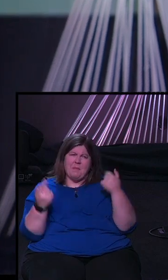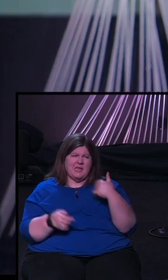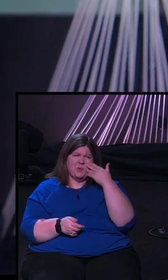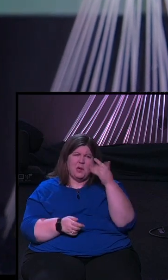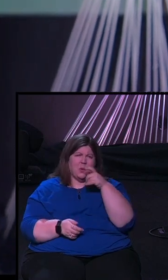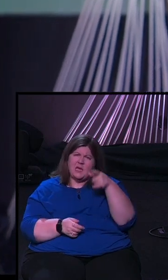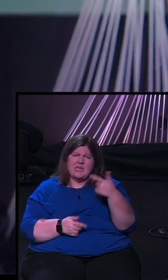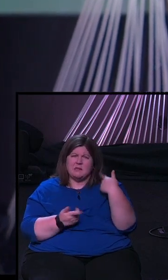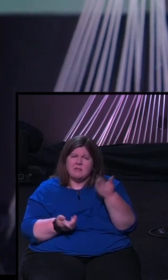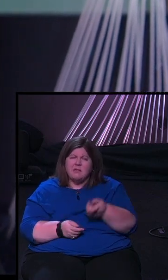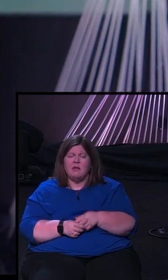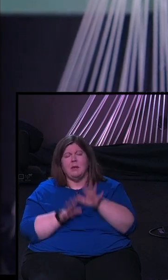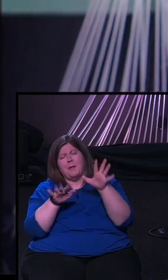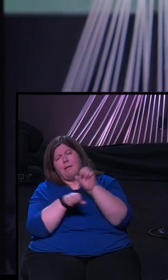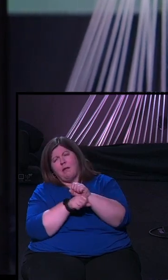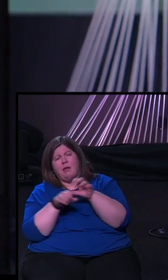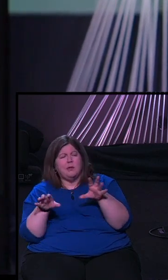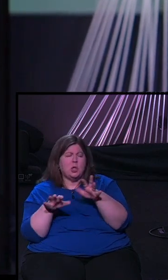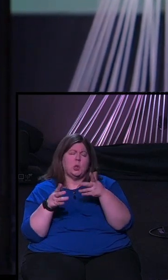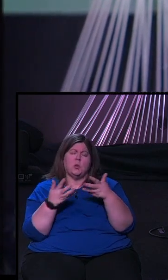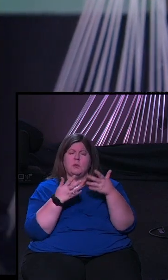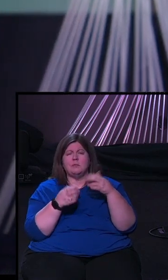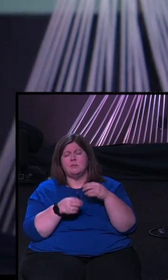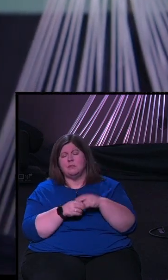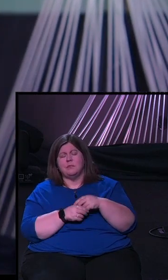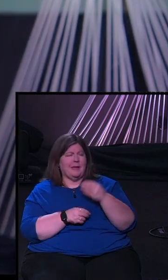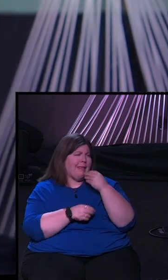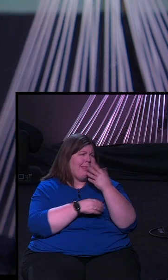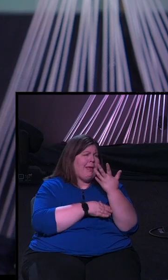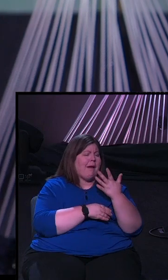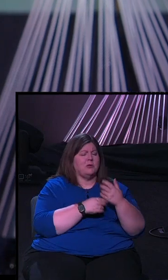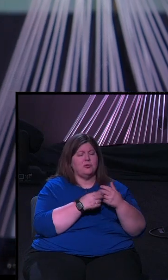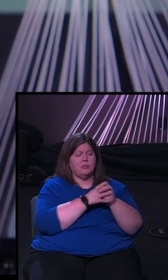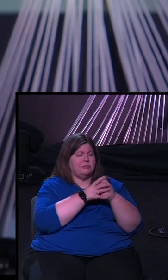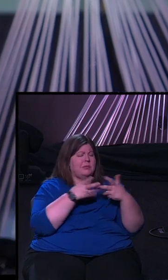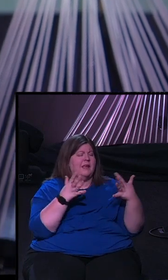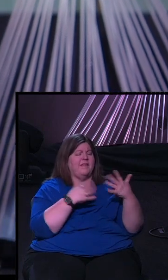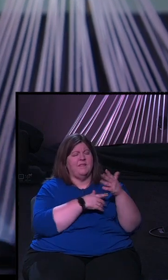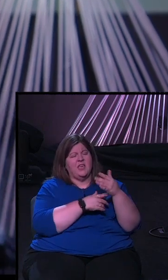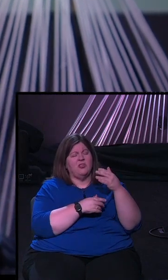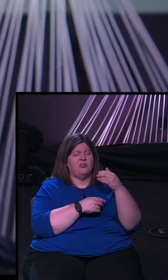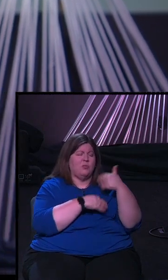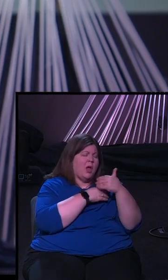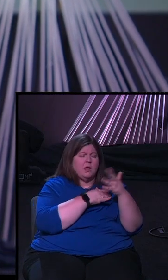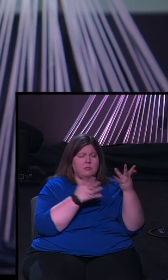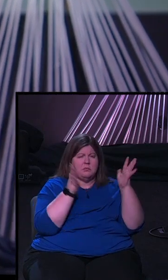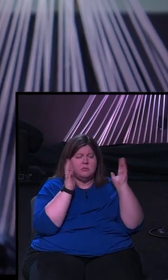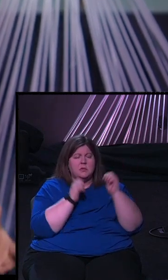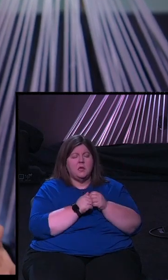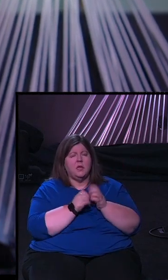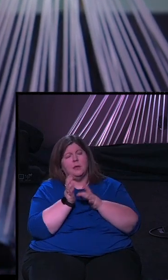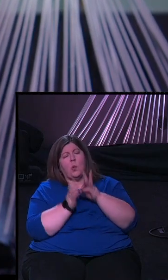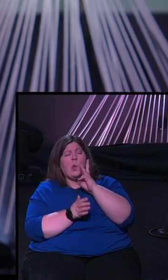place. He's a miracle worker, took a boy's sack lunch and multiplied it, fed thousands of people. It's mind-blowing. Jesus